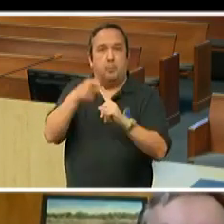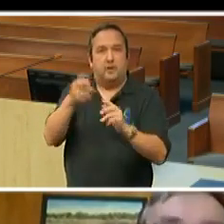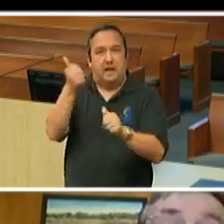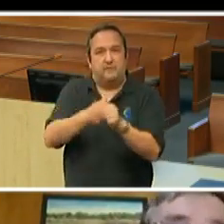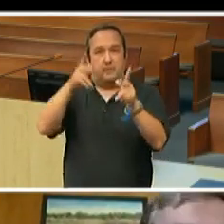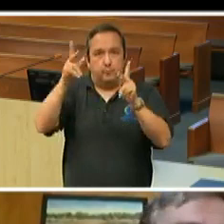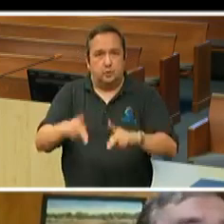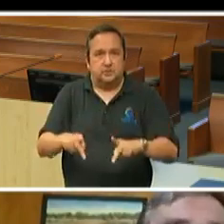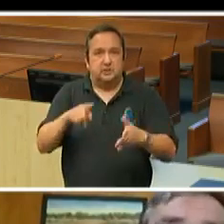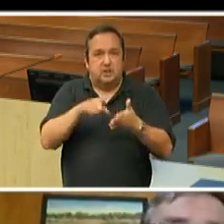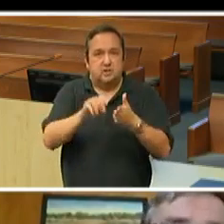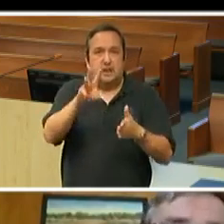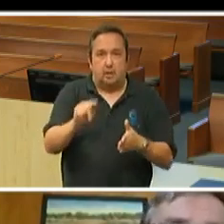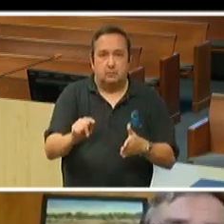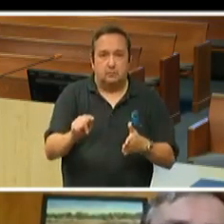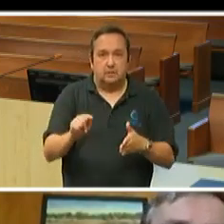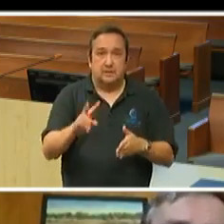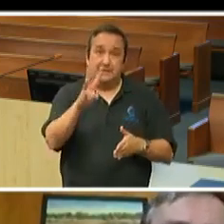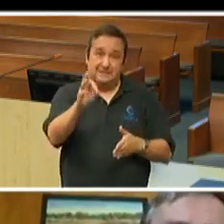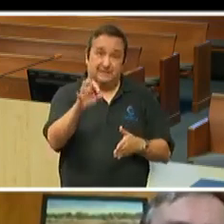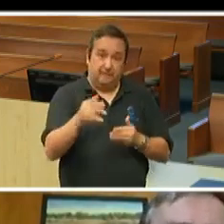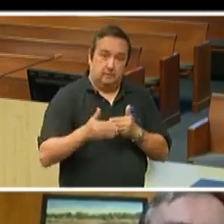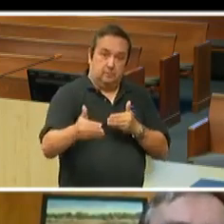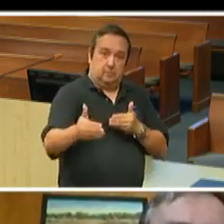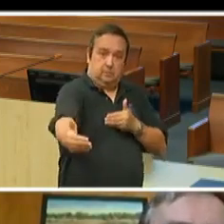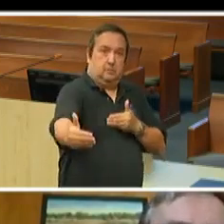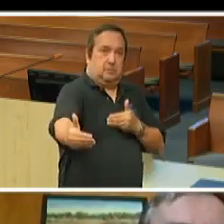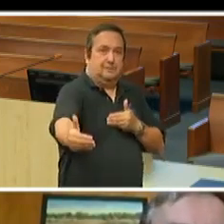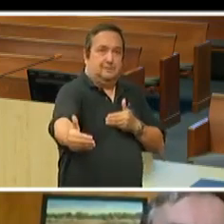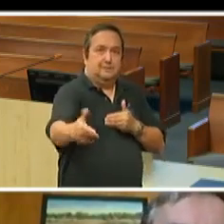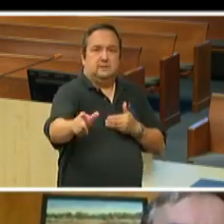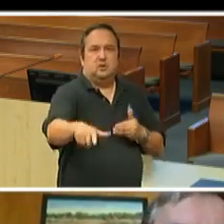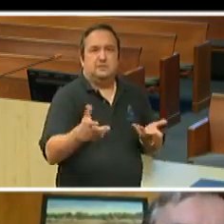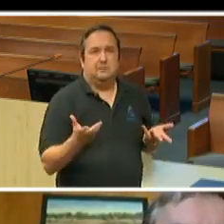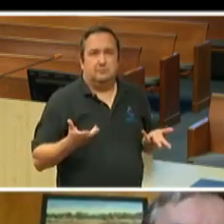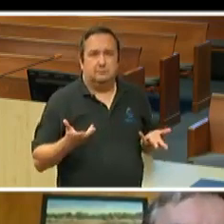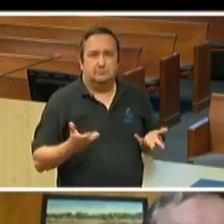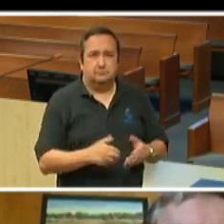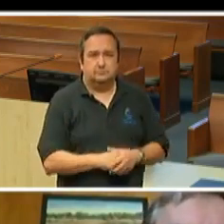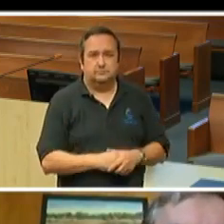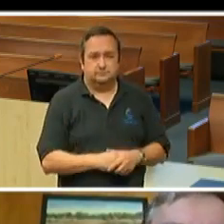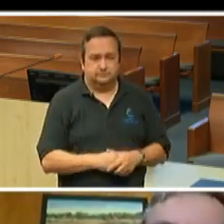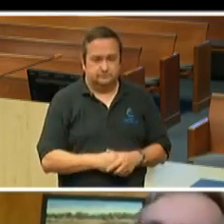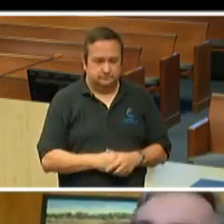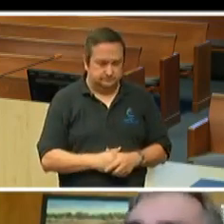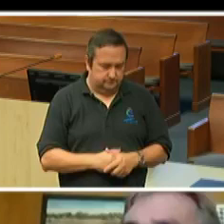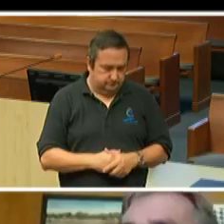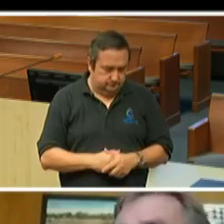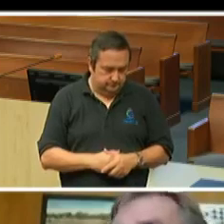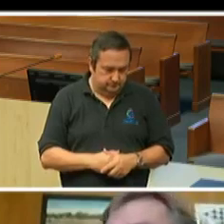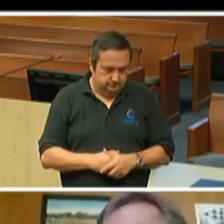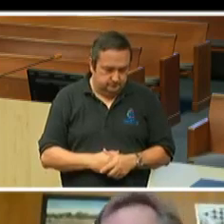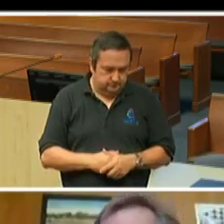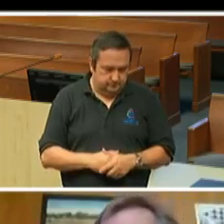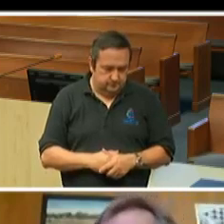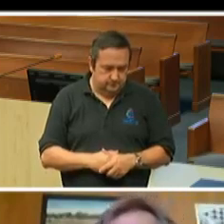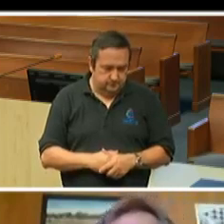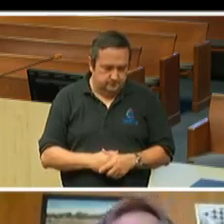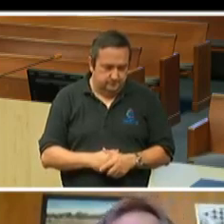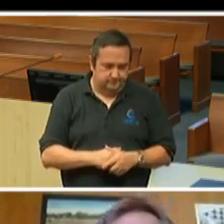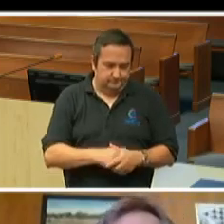counter closer than 6 feet, a lot closer than 6 feet, and it's not necessary. Okay. Ms.